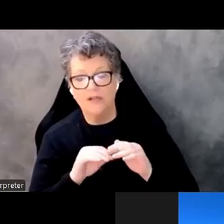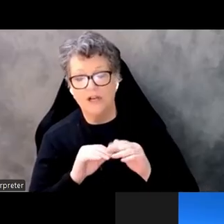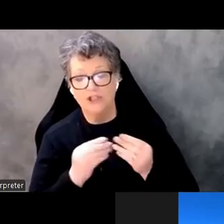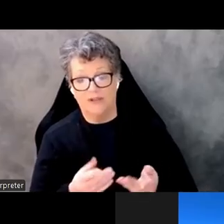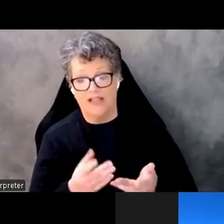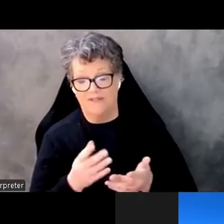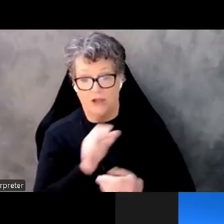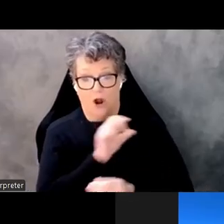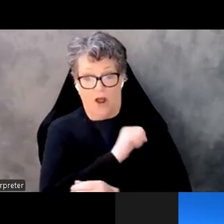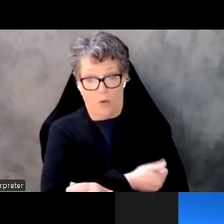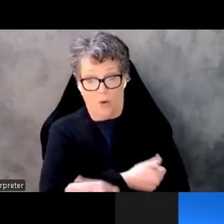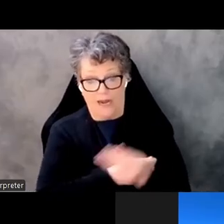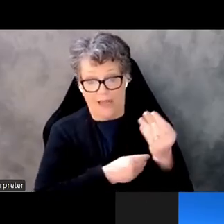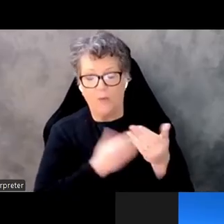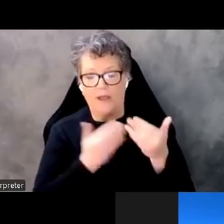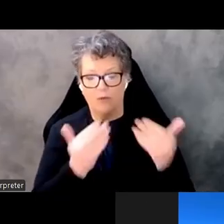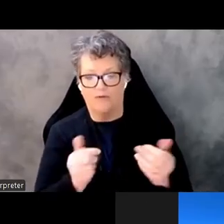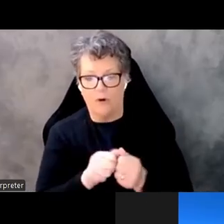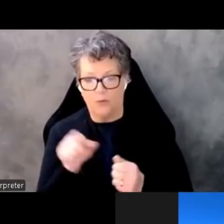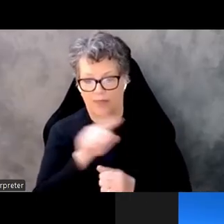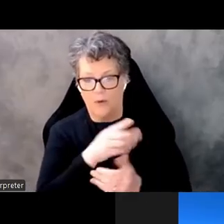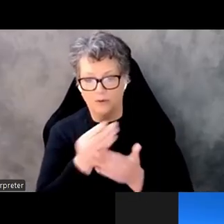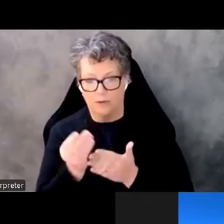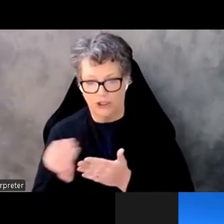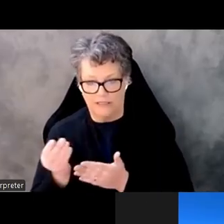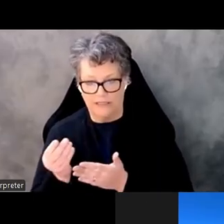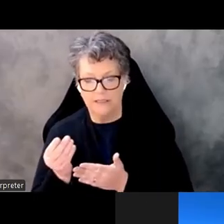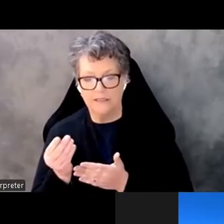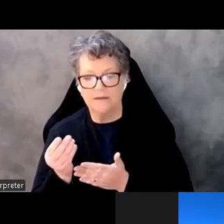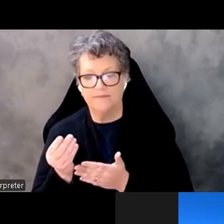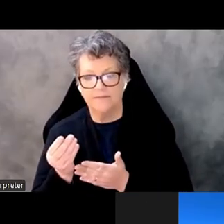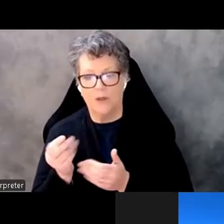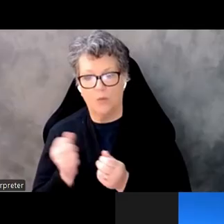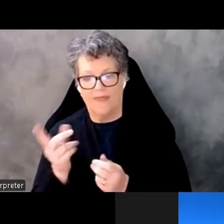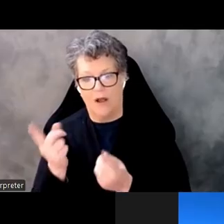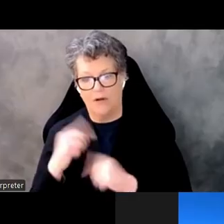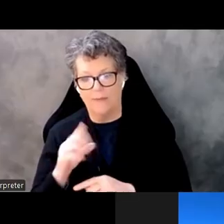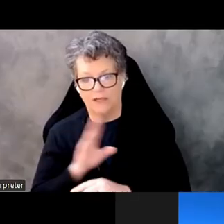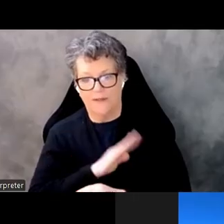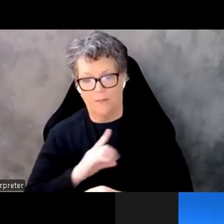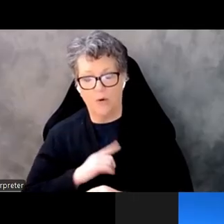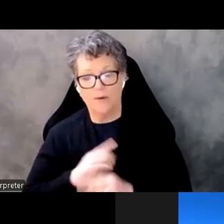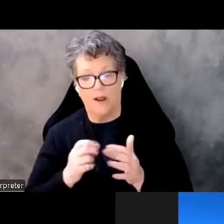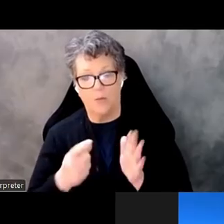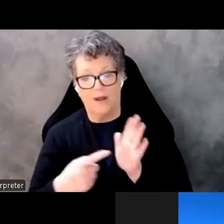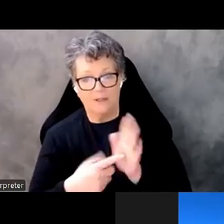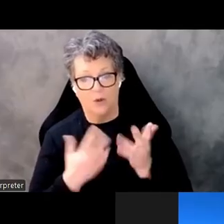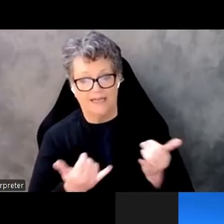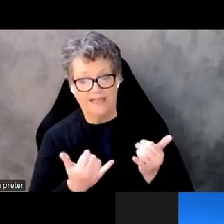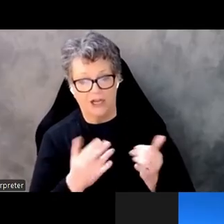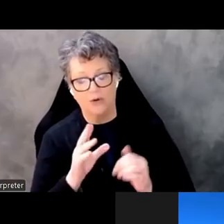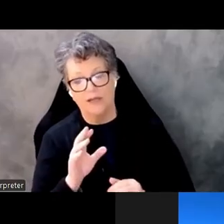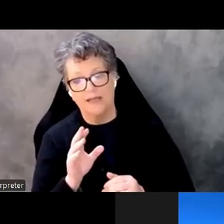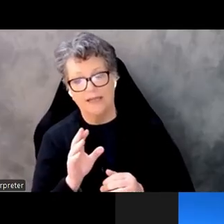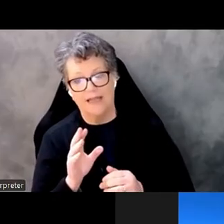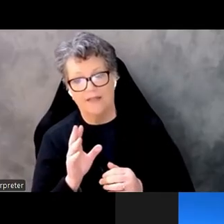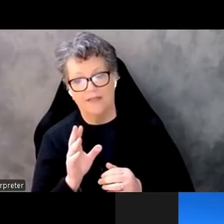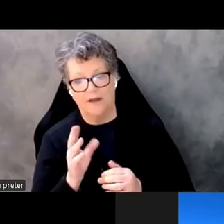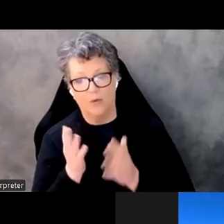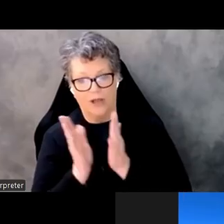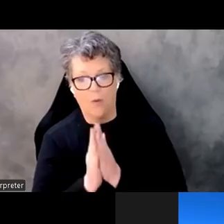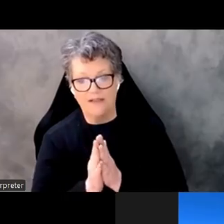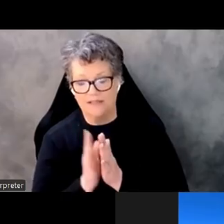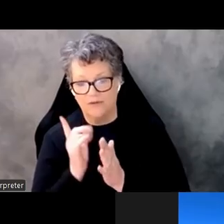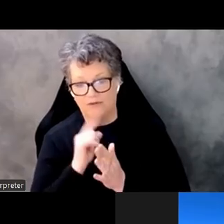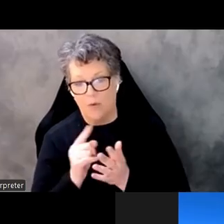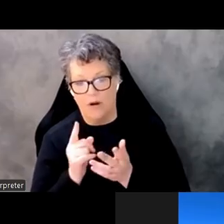delegation of authority, we're able to move forward with those purchases, without coming to the board. But I wanted to disclose that in the resolution, just so the board can see the full